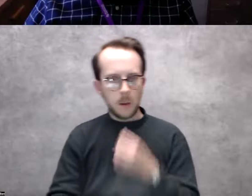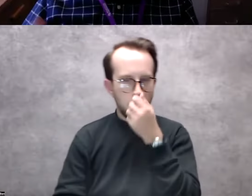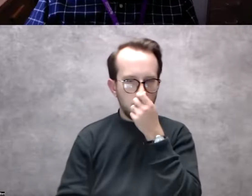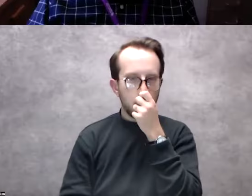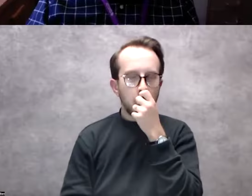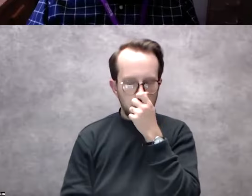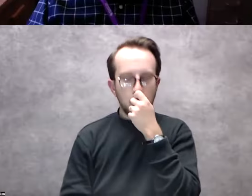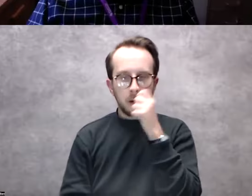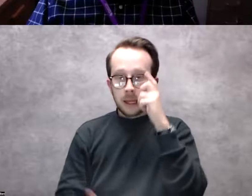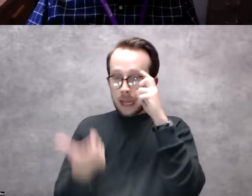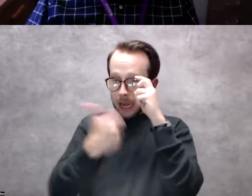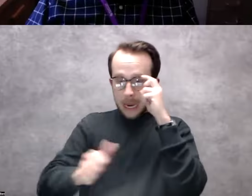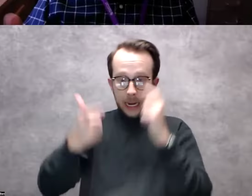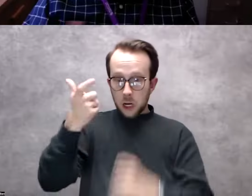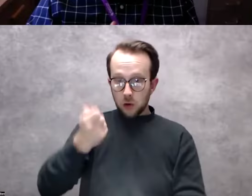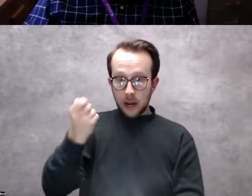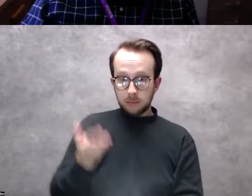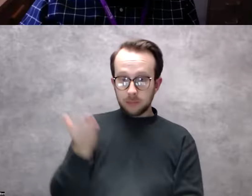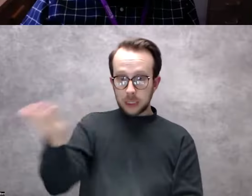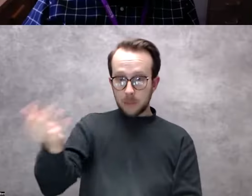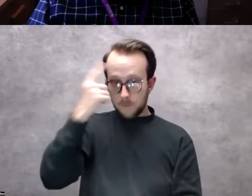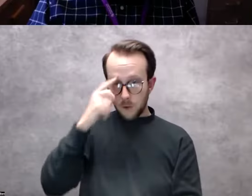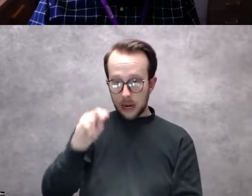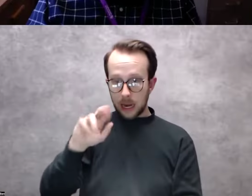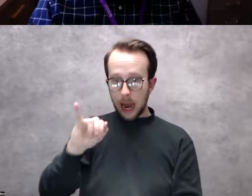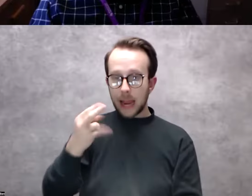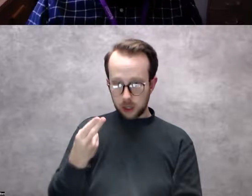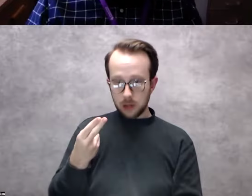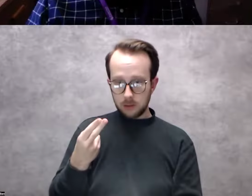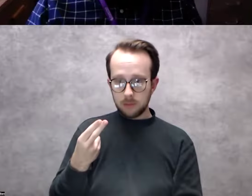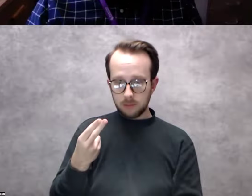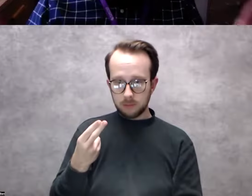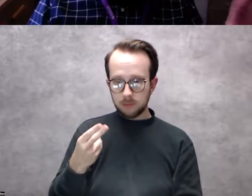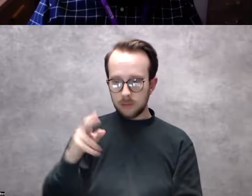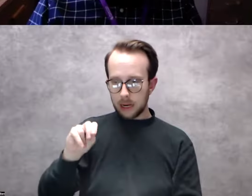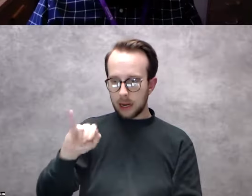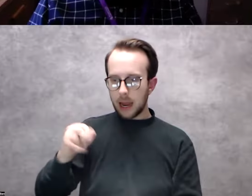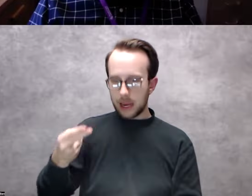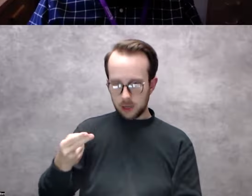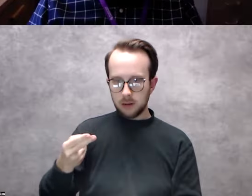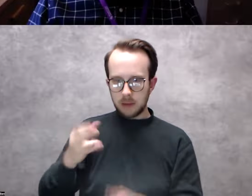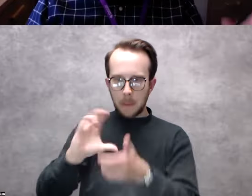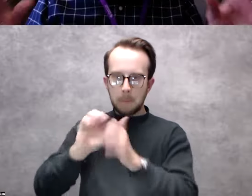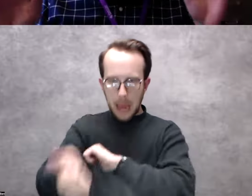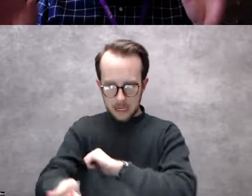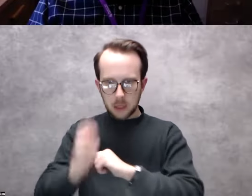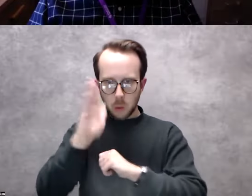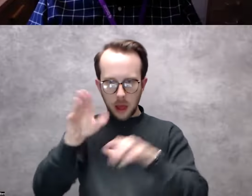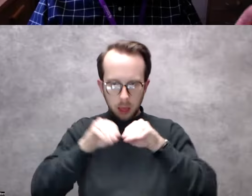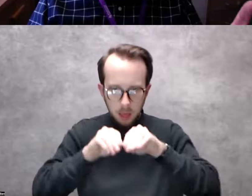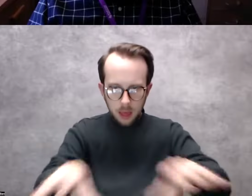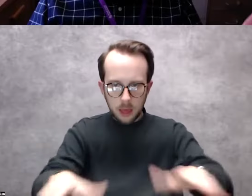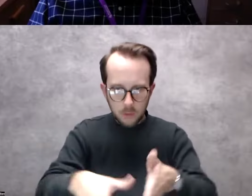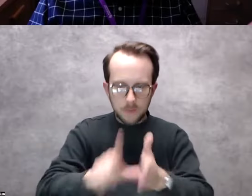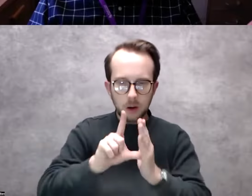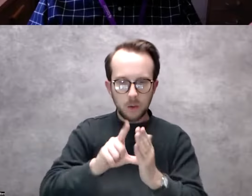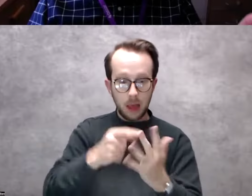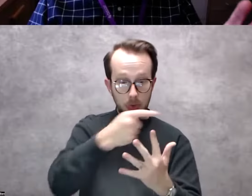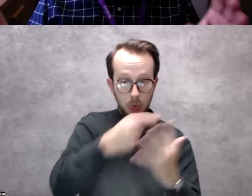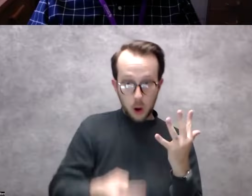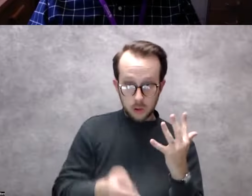So any grant that goes into NIH and that is basically passes muster so that it's going to be sent out, those grants are going to be